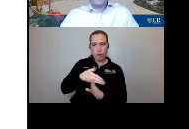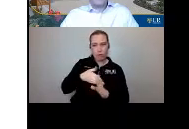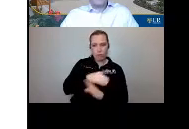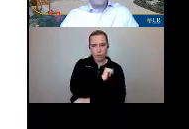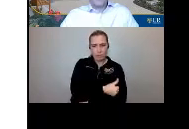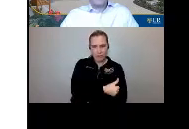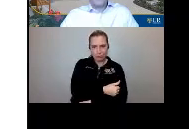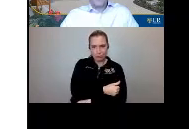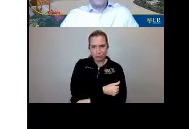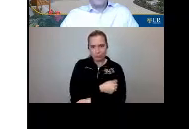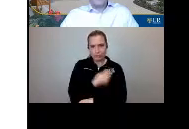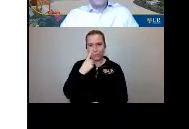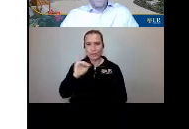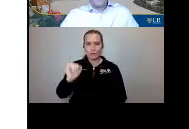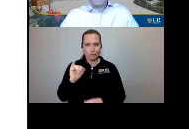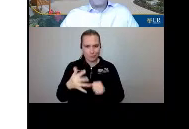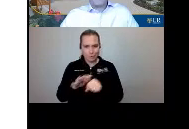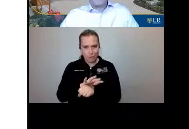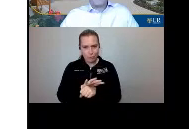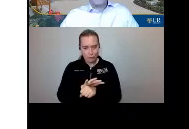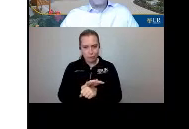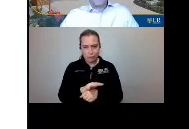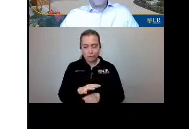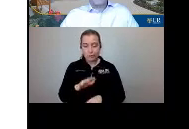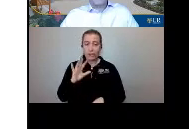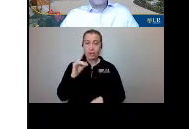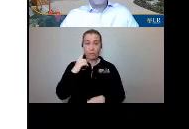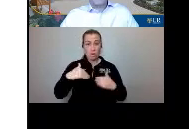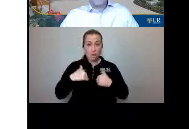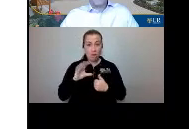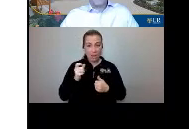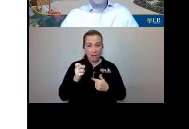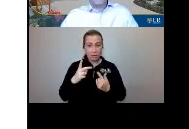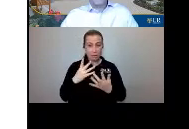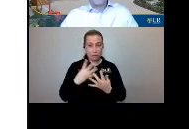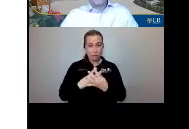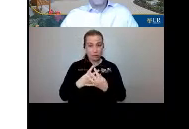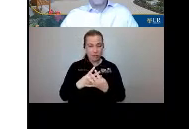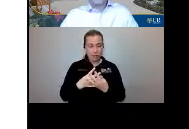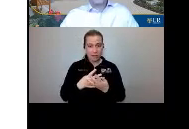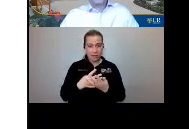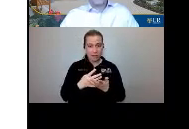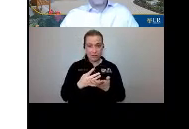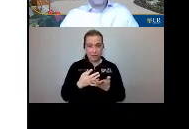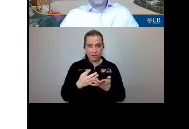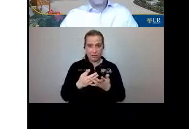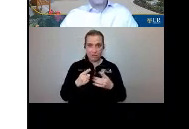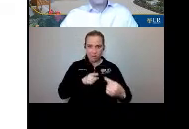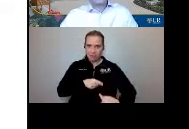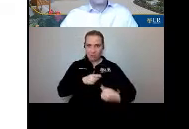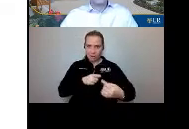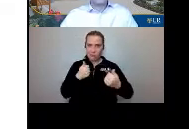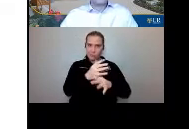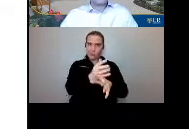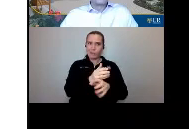been an off and on battle for lung cancer screening compared to other screening